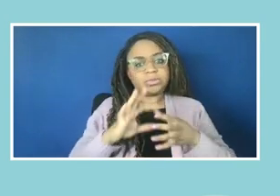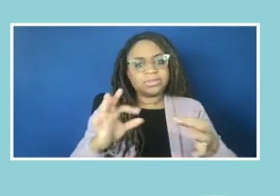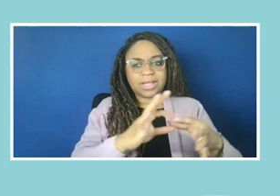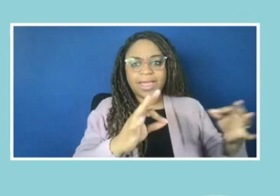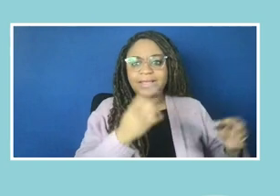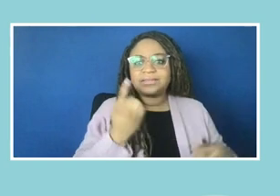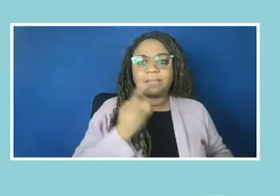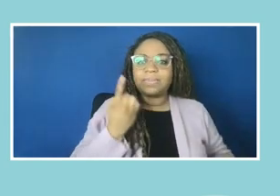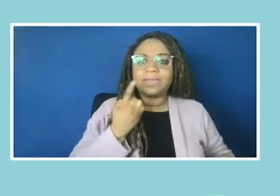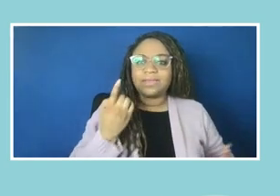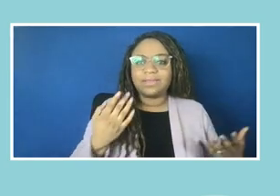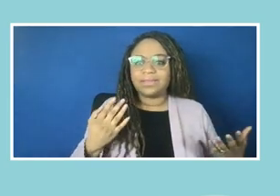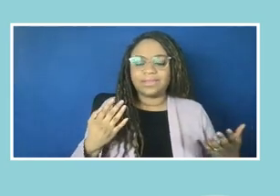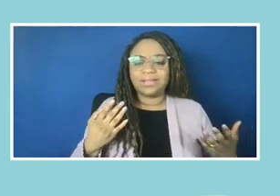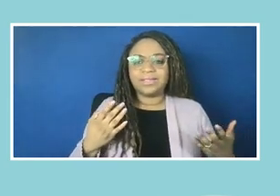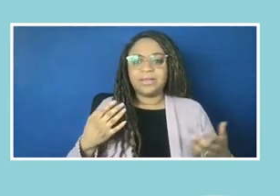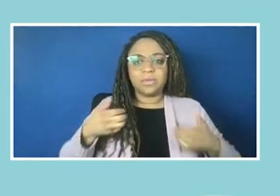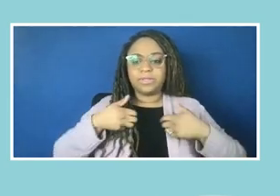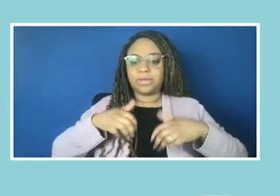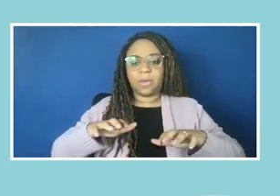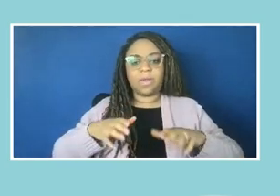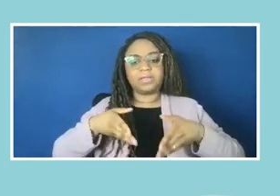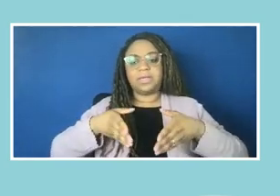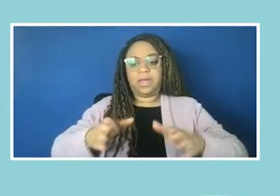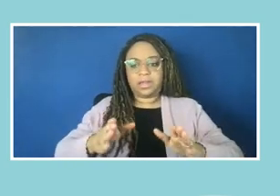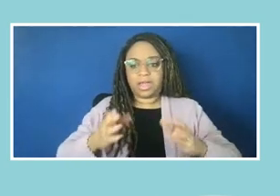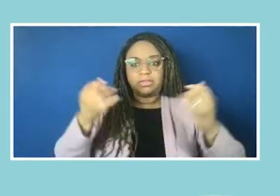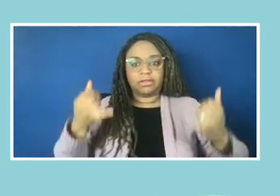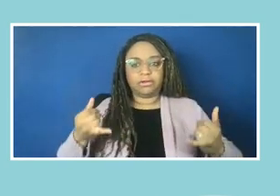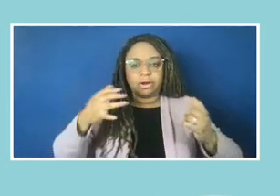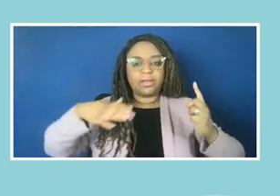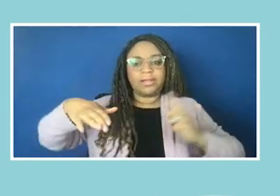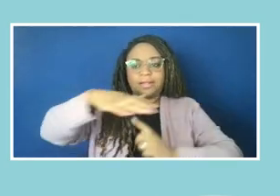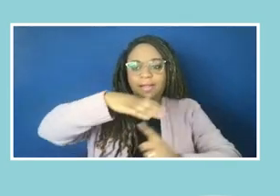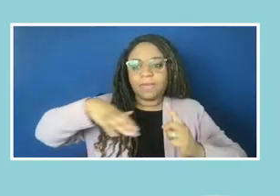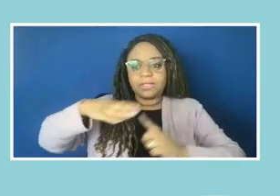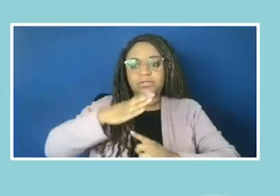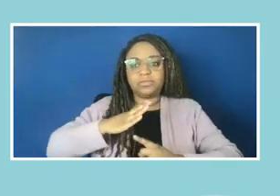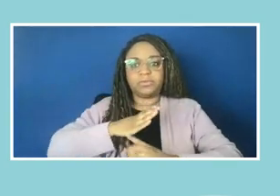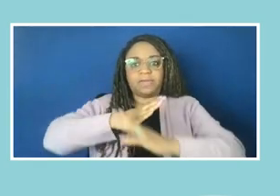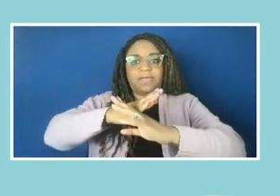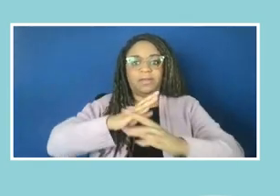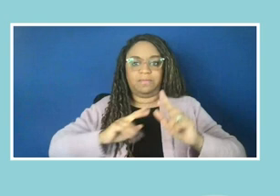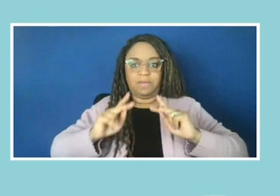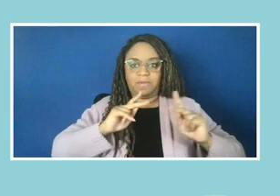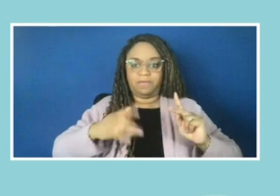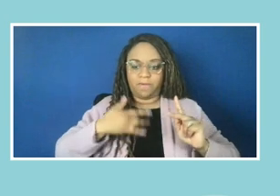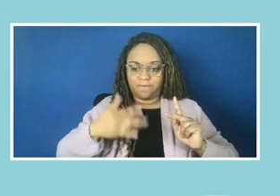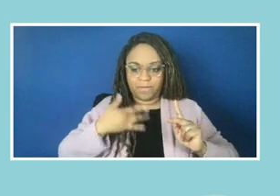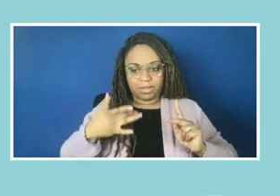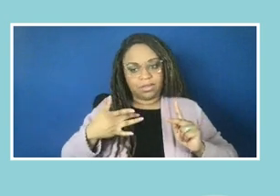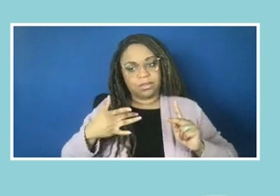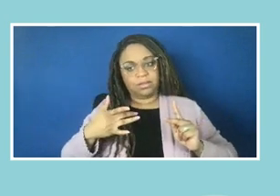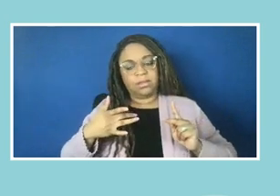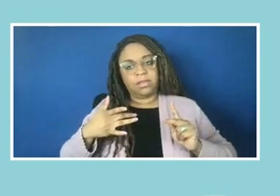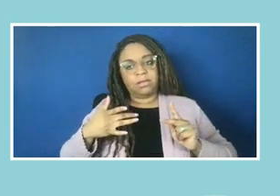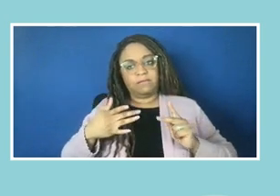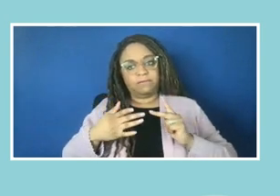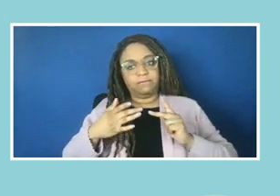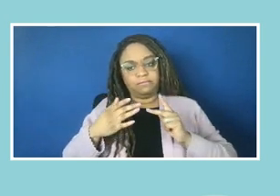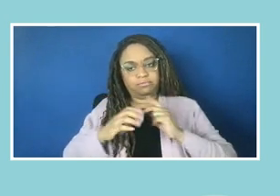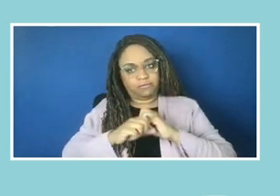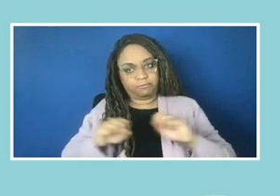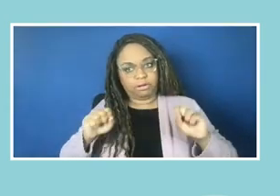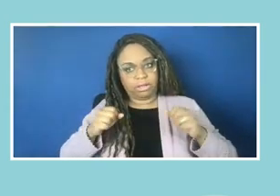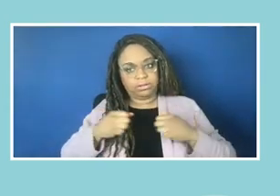current climate prevent you from doing that. I think to... basically underscore a fact,